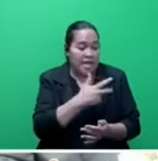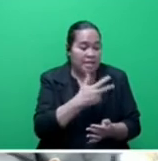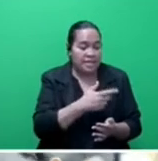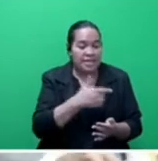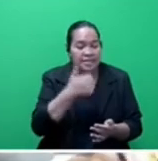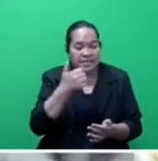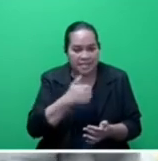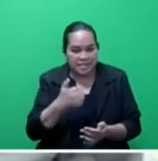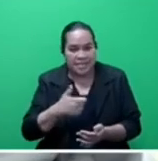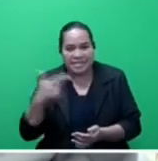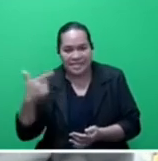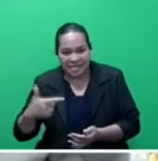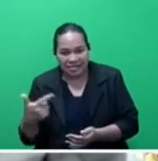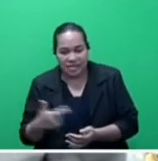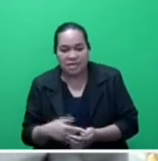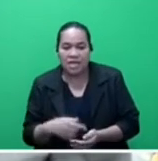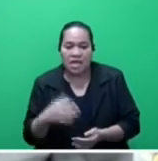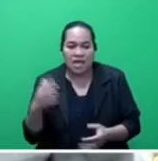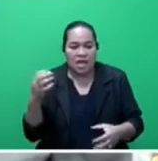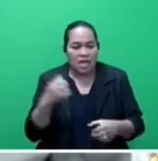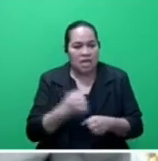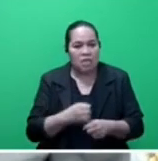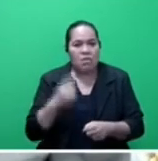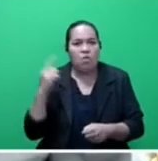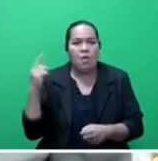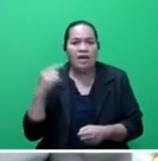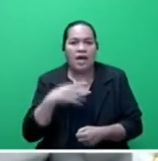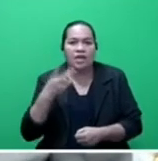2016-2017, it came to $120 million and